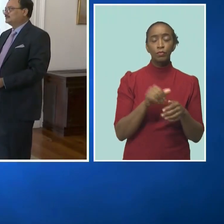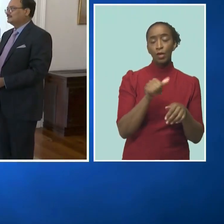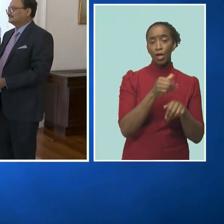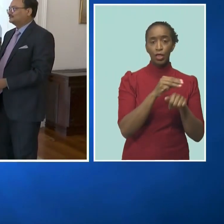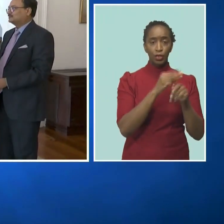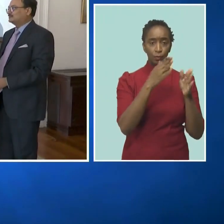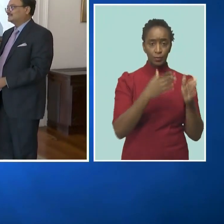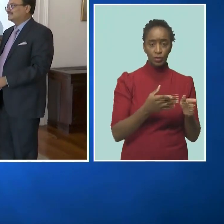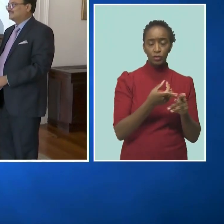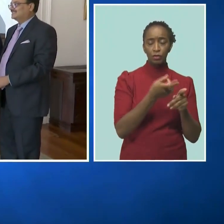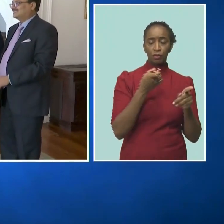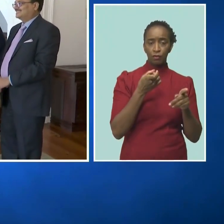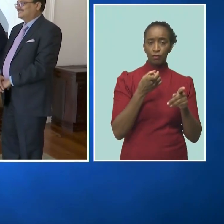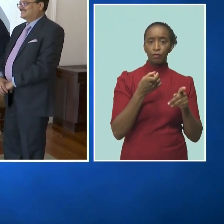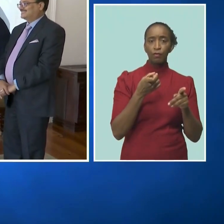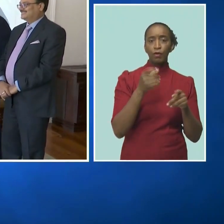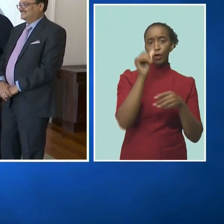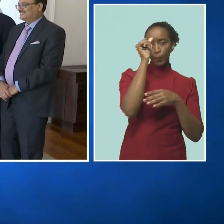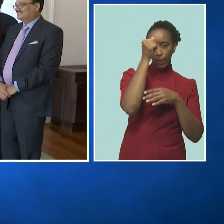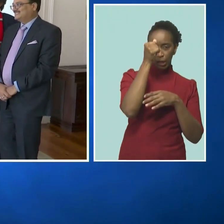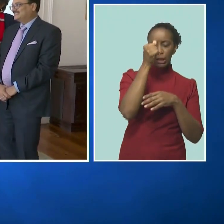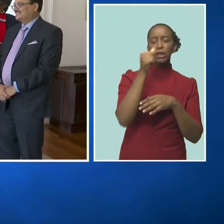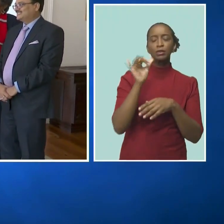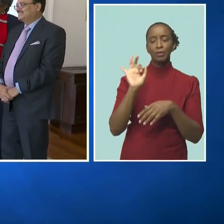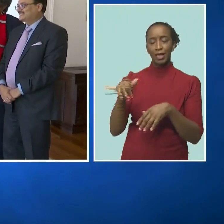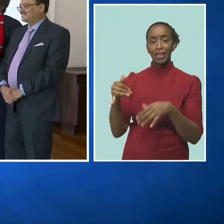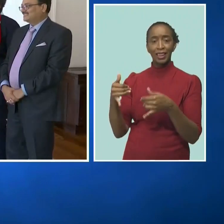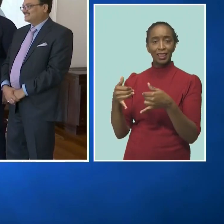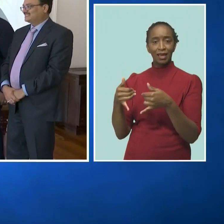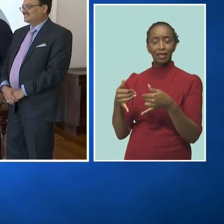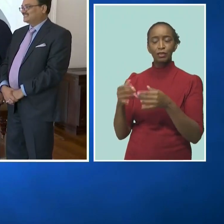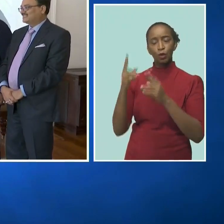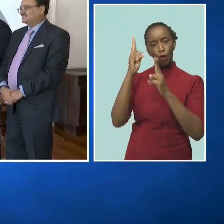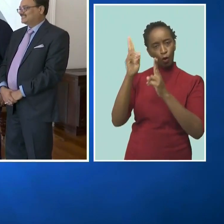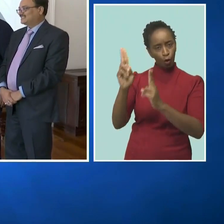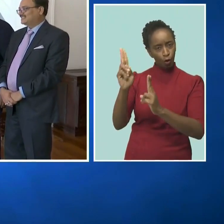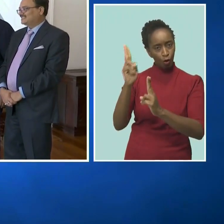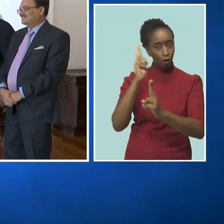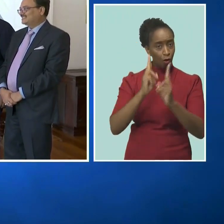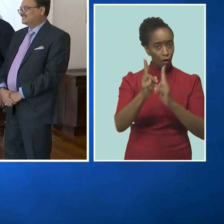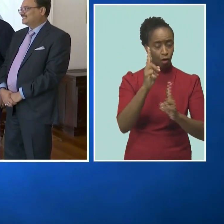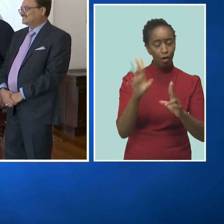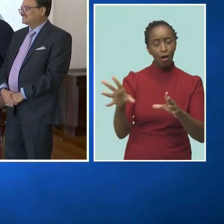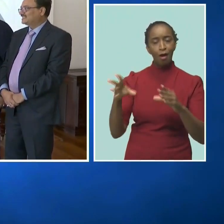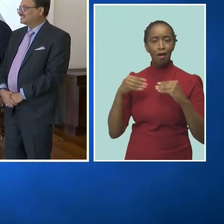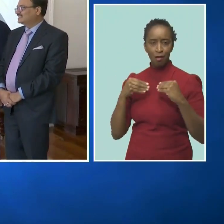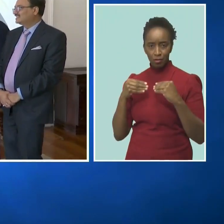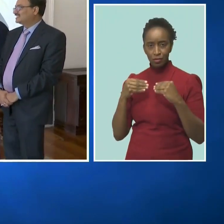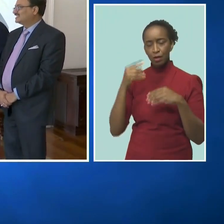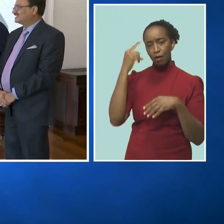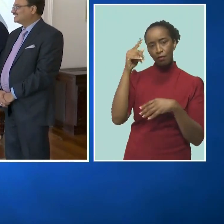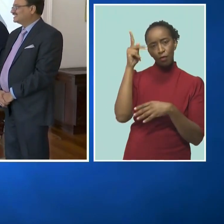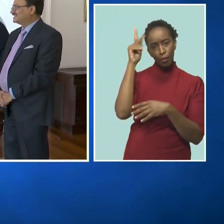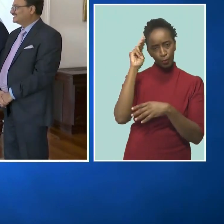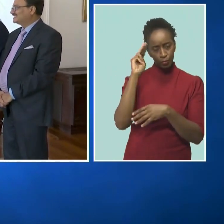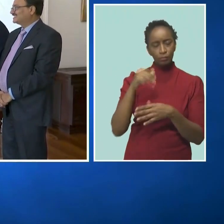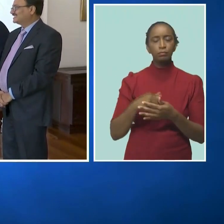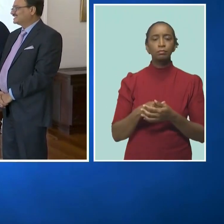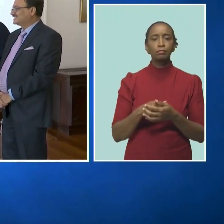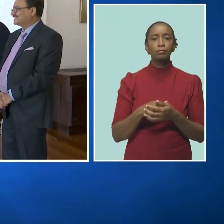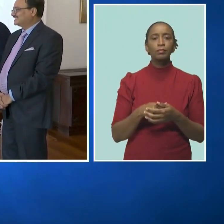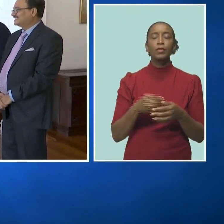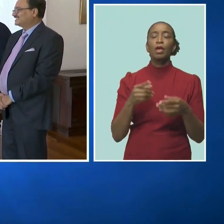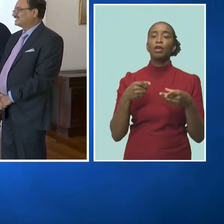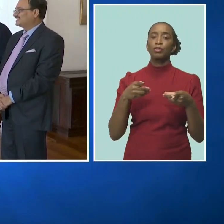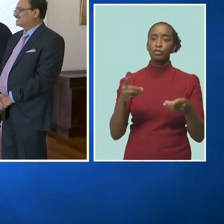on Prime Minister Narendra Modi's behalf, given for his country's assistance during the COVID-19 pandemic by providing